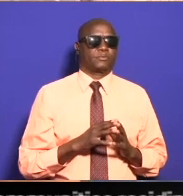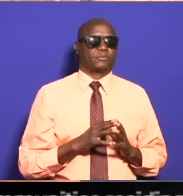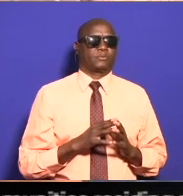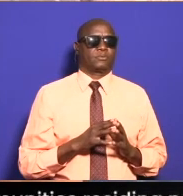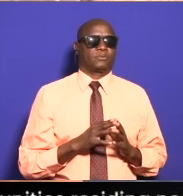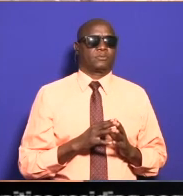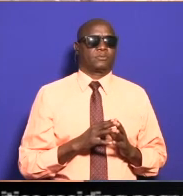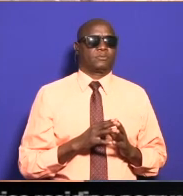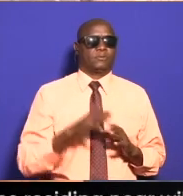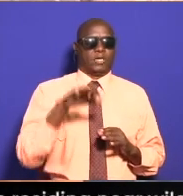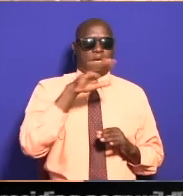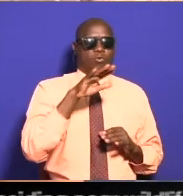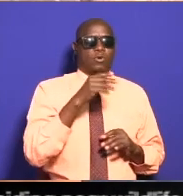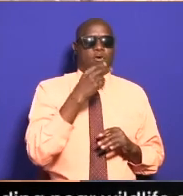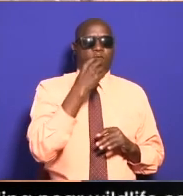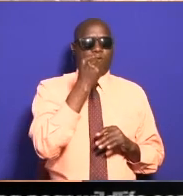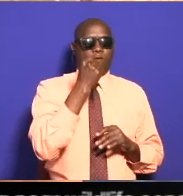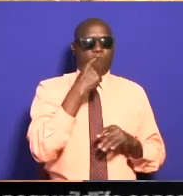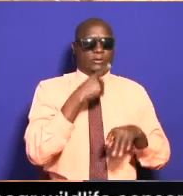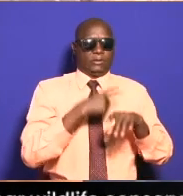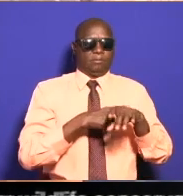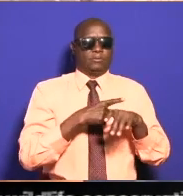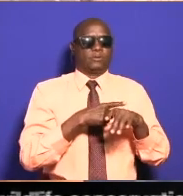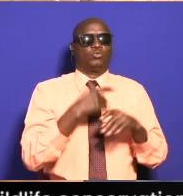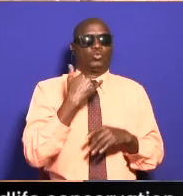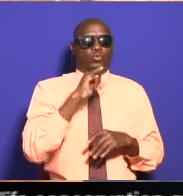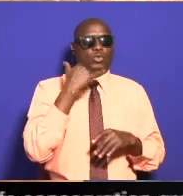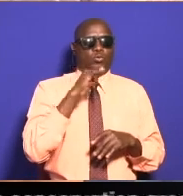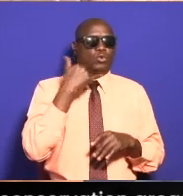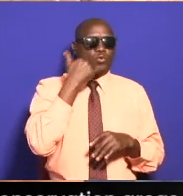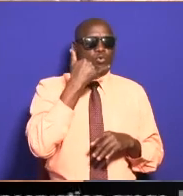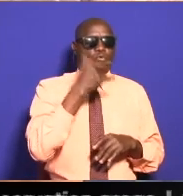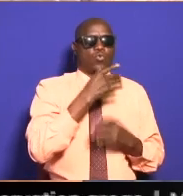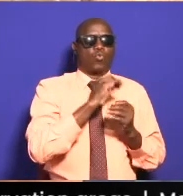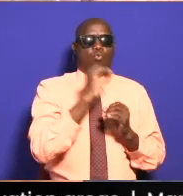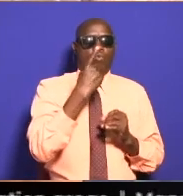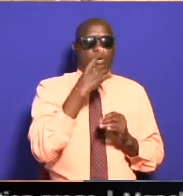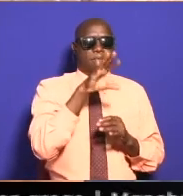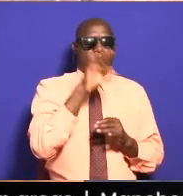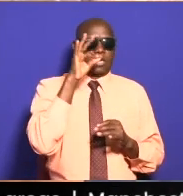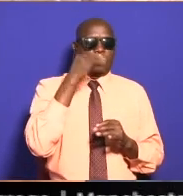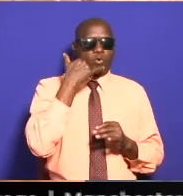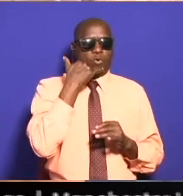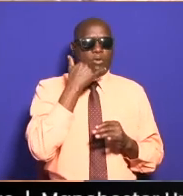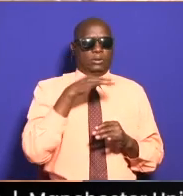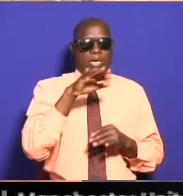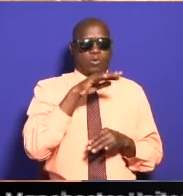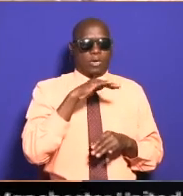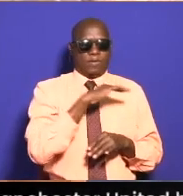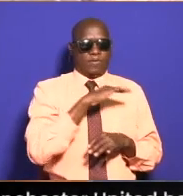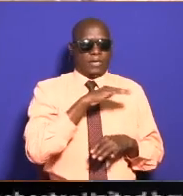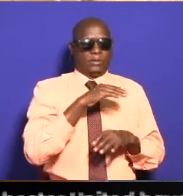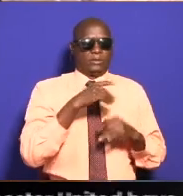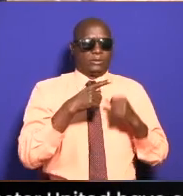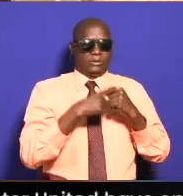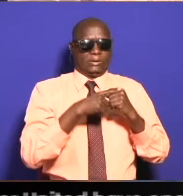at around 5 times. It's the same thing. No one was picking the call. Around 6 p.m., I